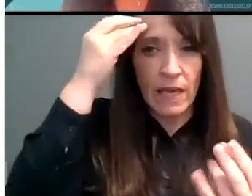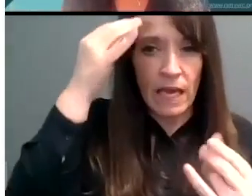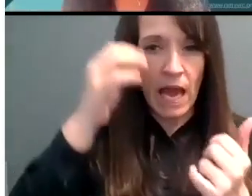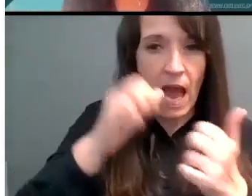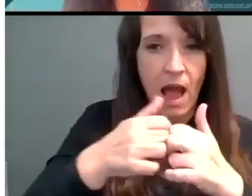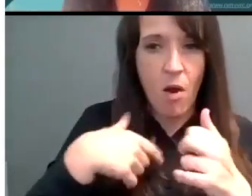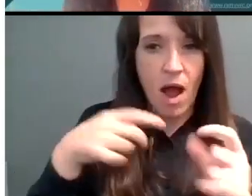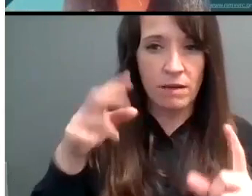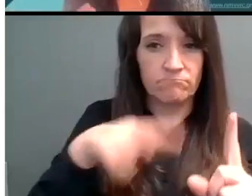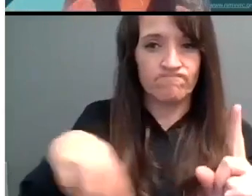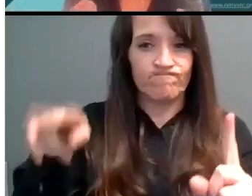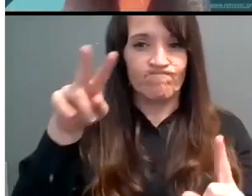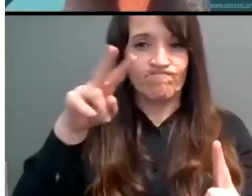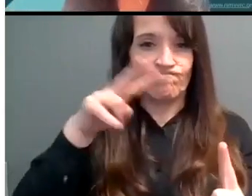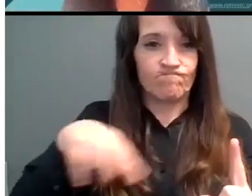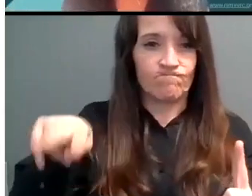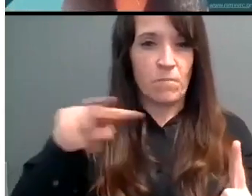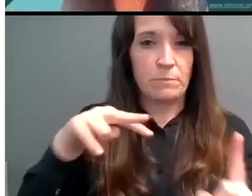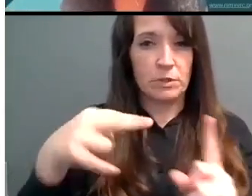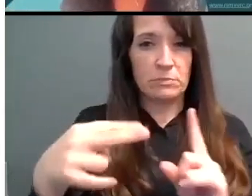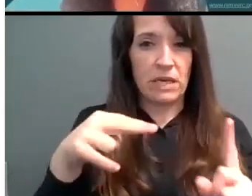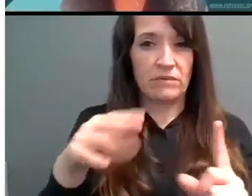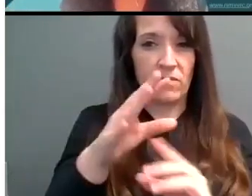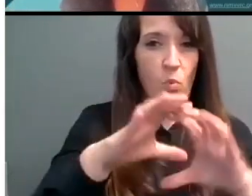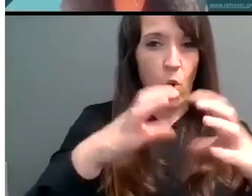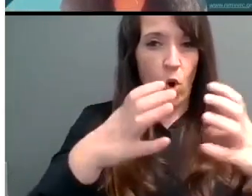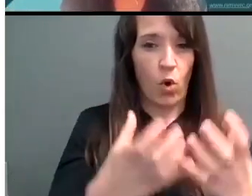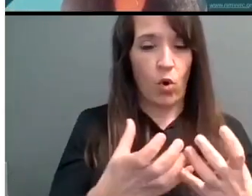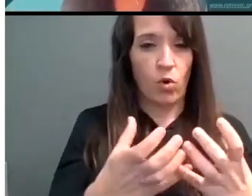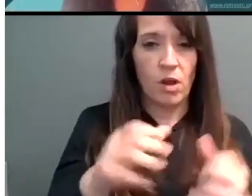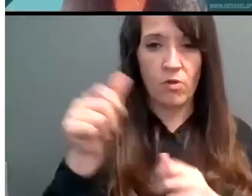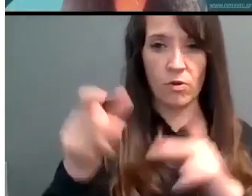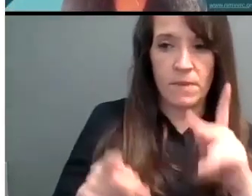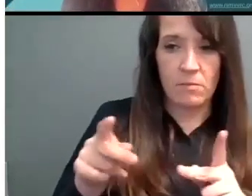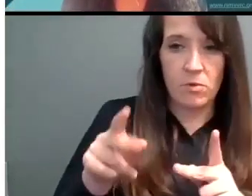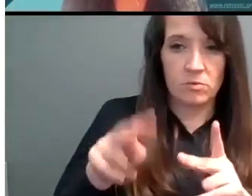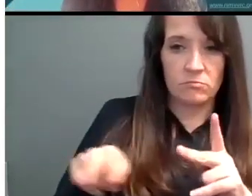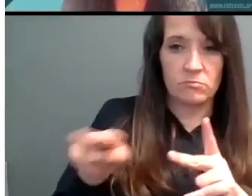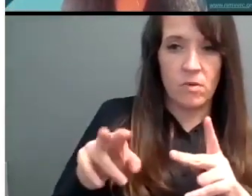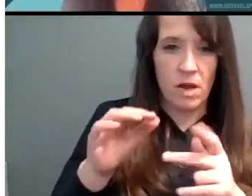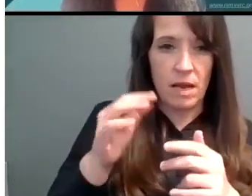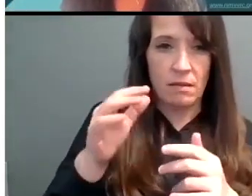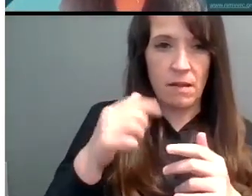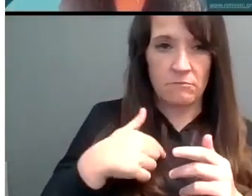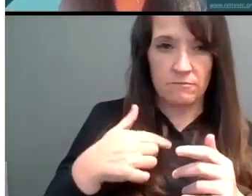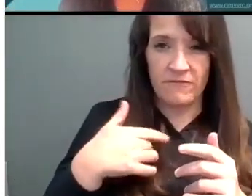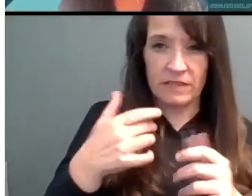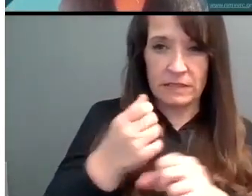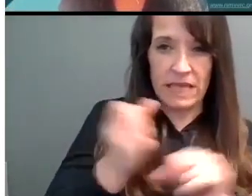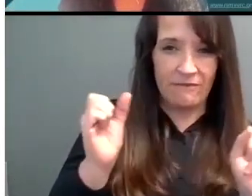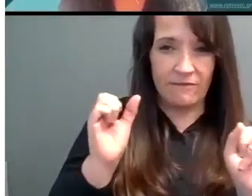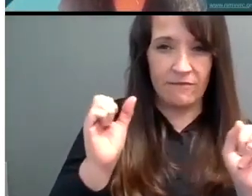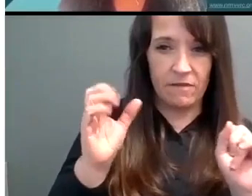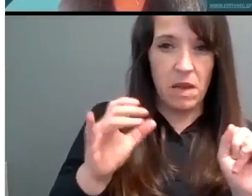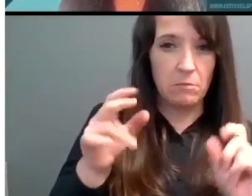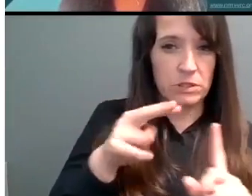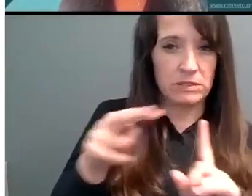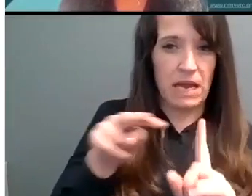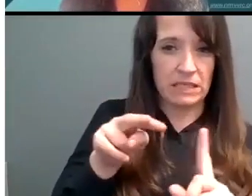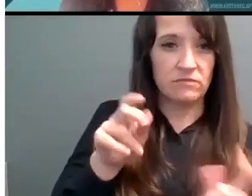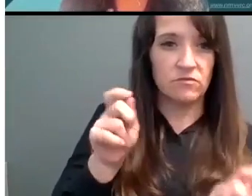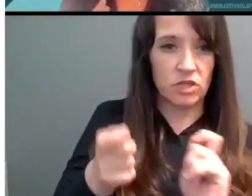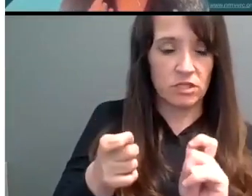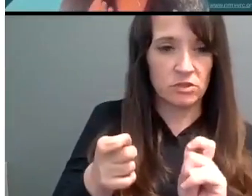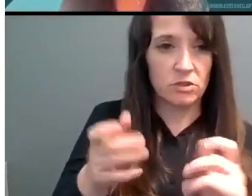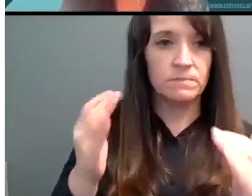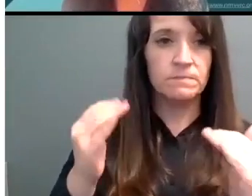the world, our beliefs about others, and about safety in general. And then it also can